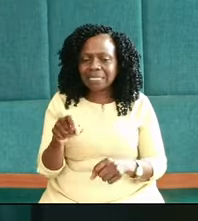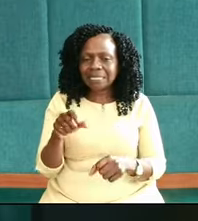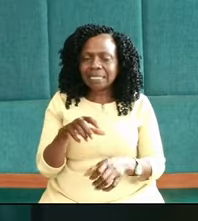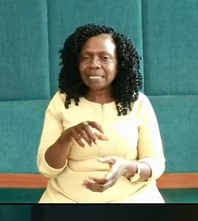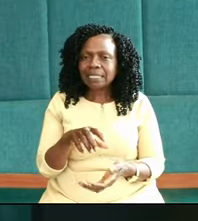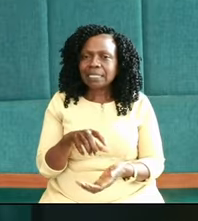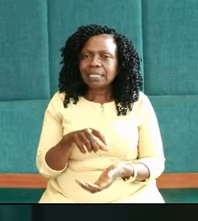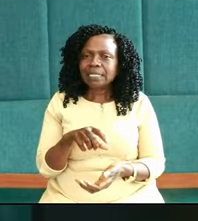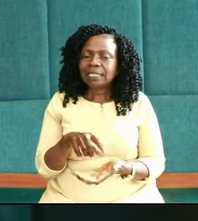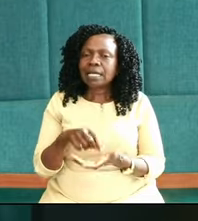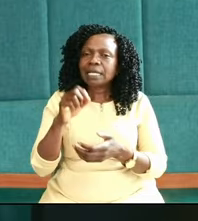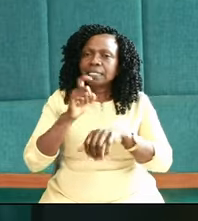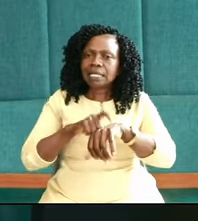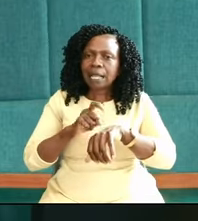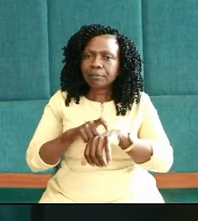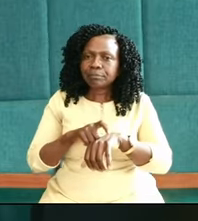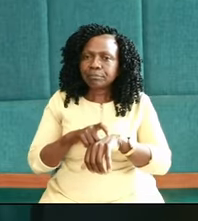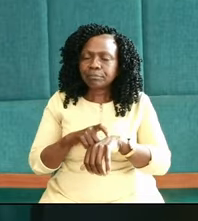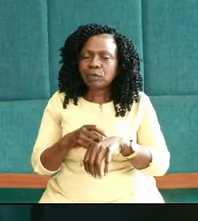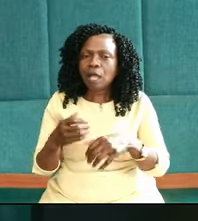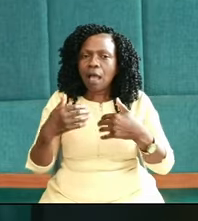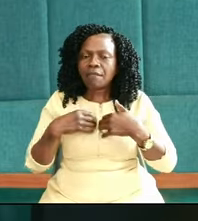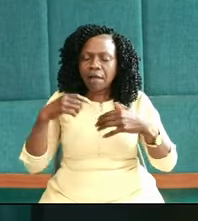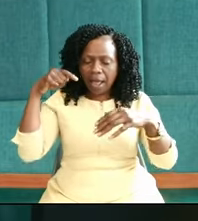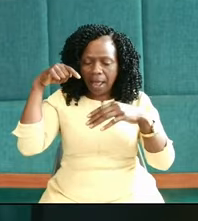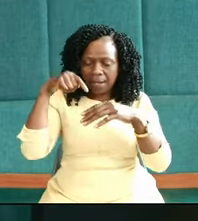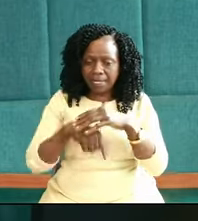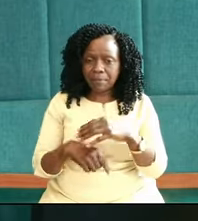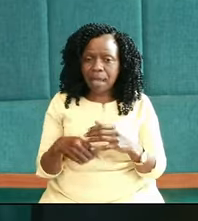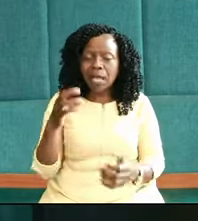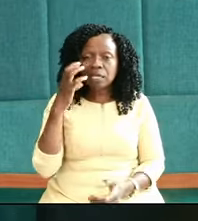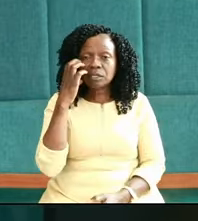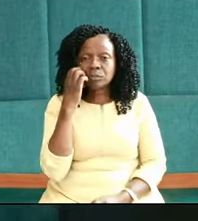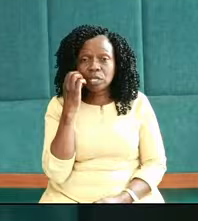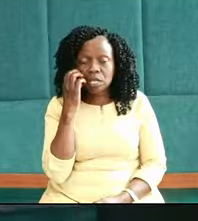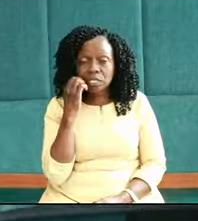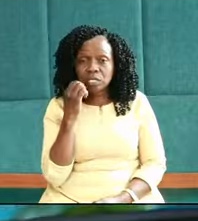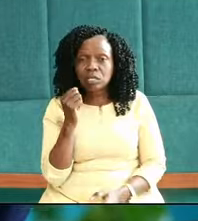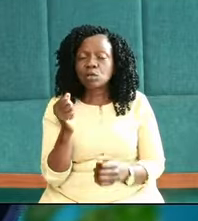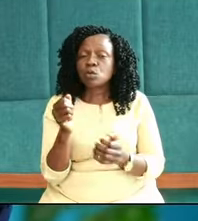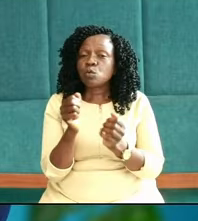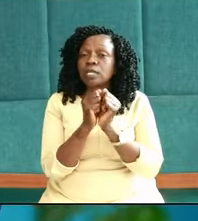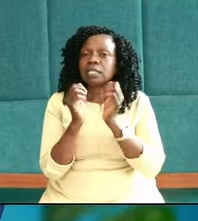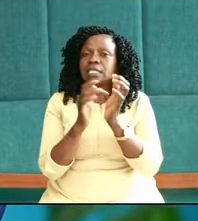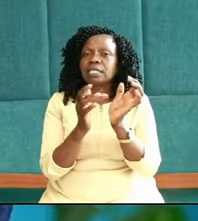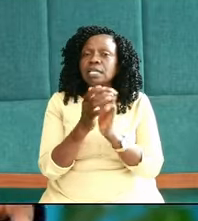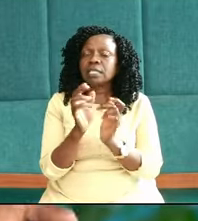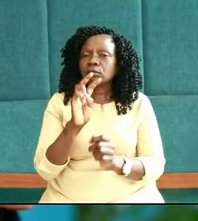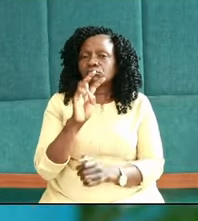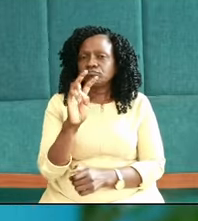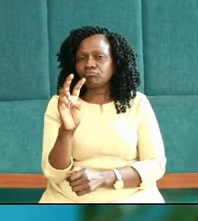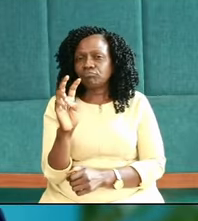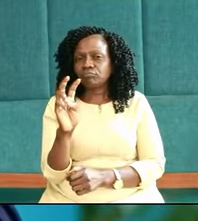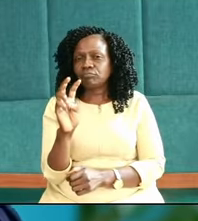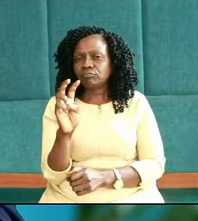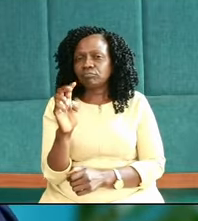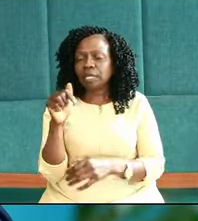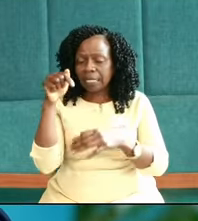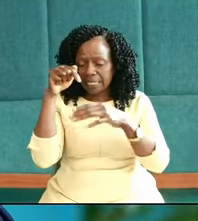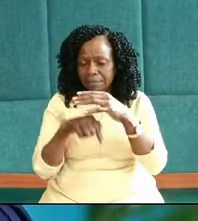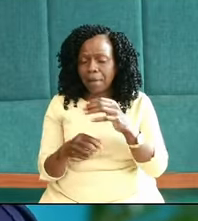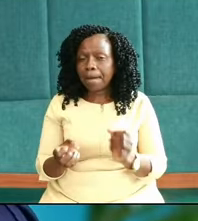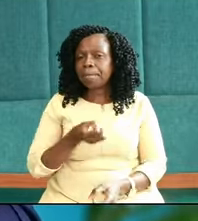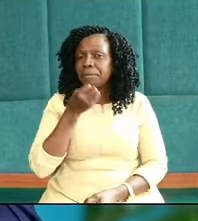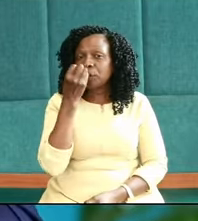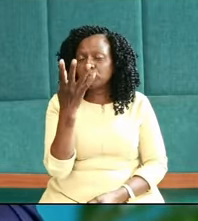with Jesus. You must have a deeper experience with Jesus, and you will see a strange beauty that you